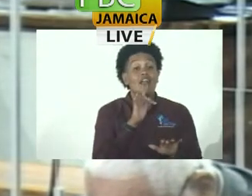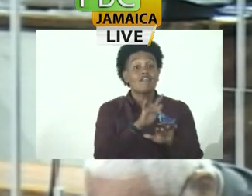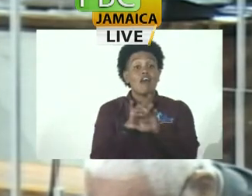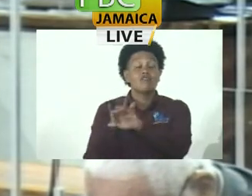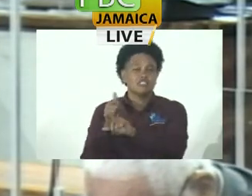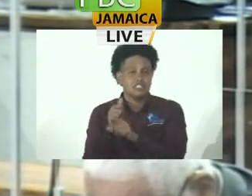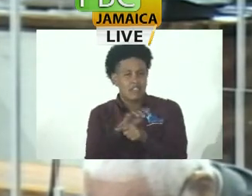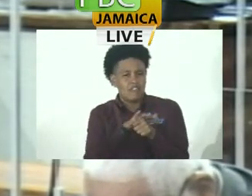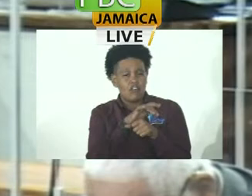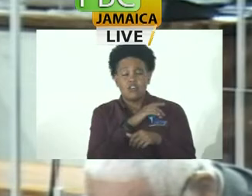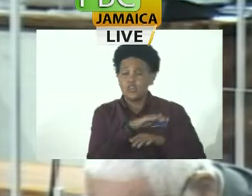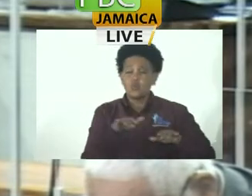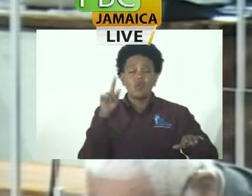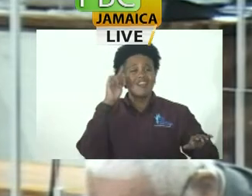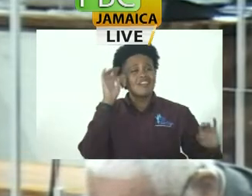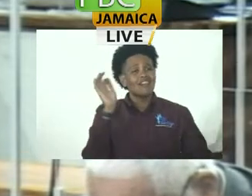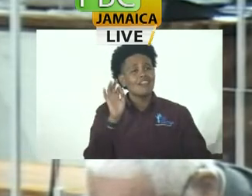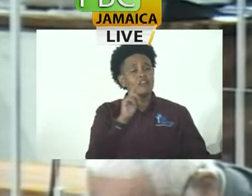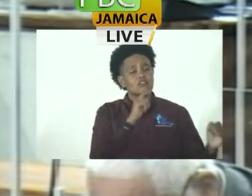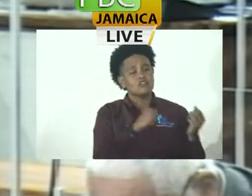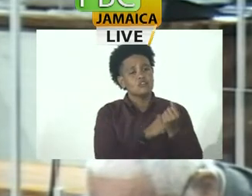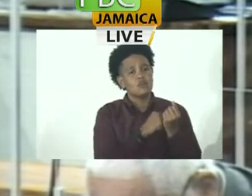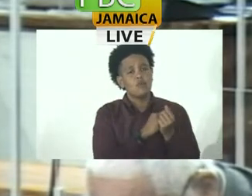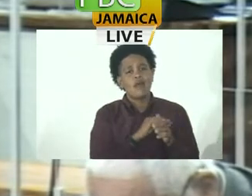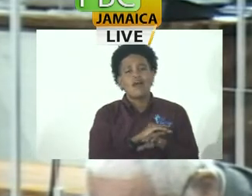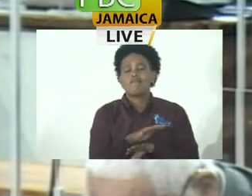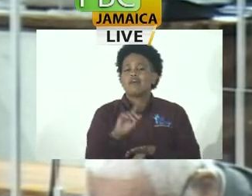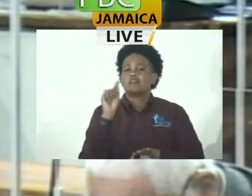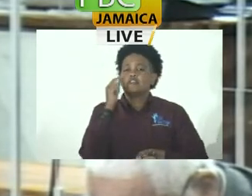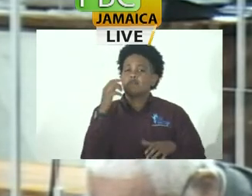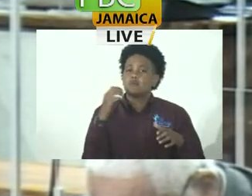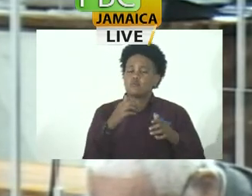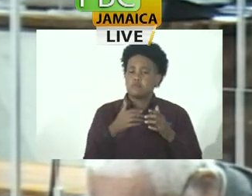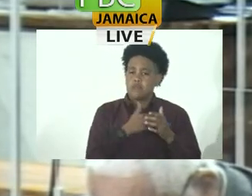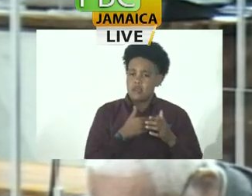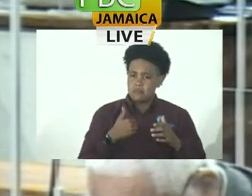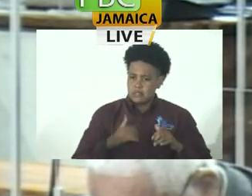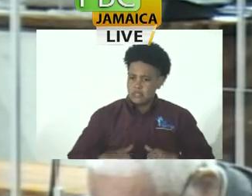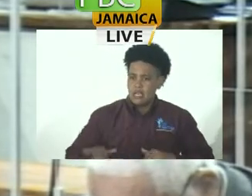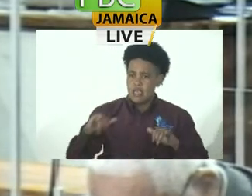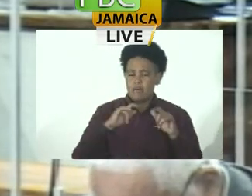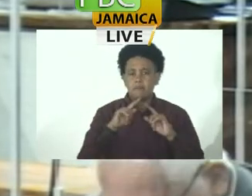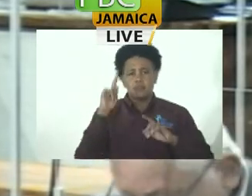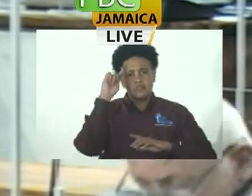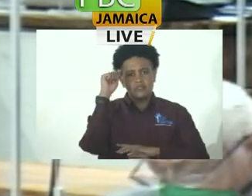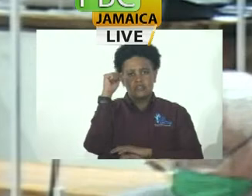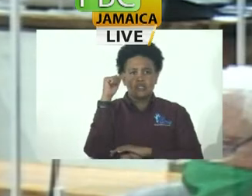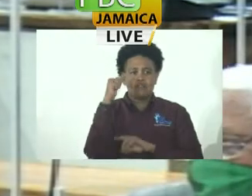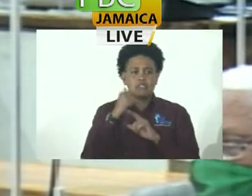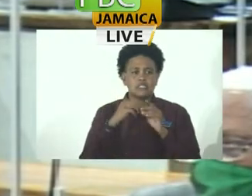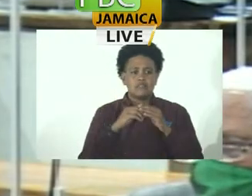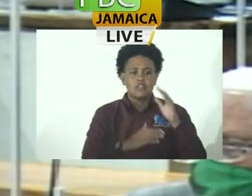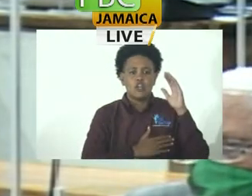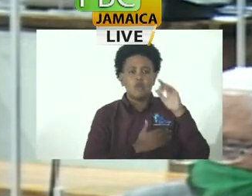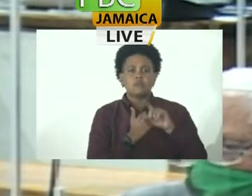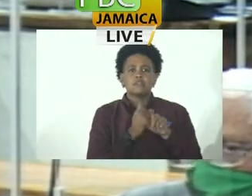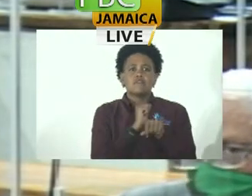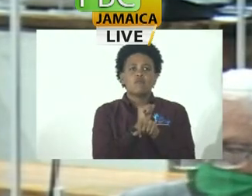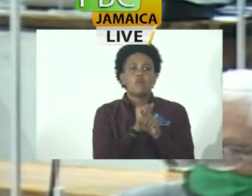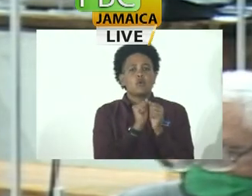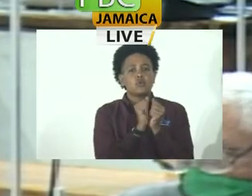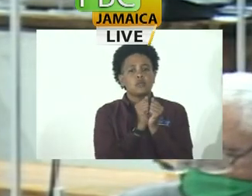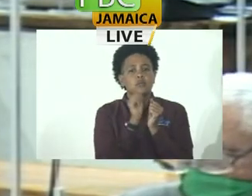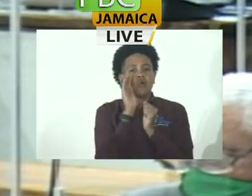support and advice of my cabinet and parliamentary colleagues rather i remain steadfast in the commitment to work together with